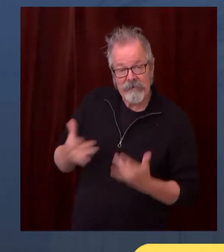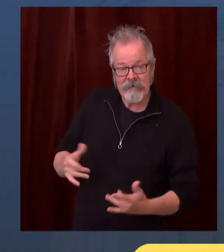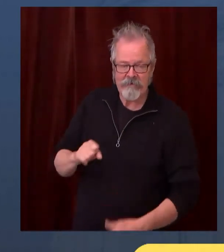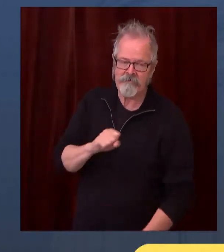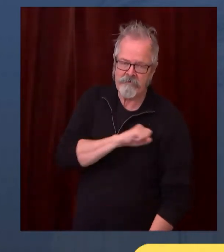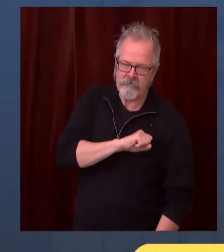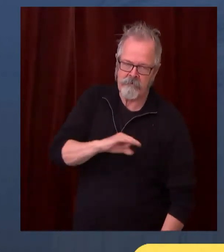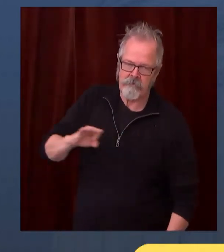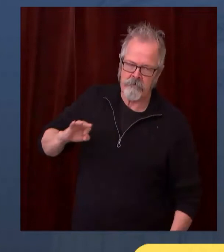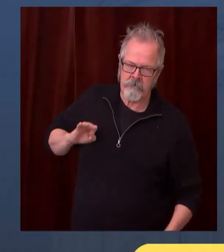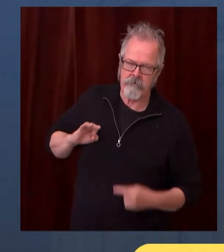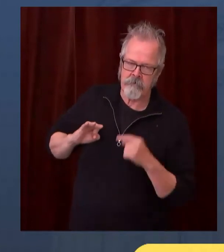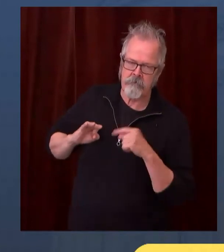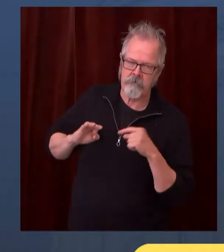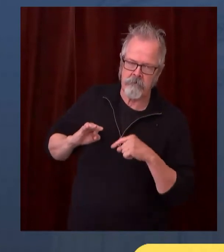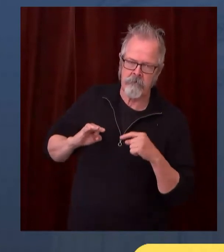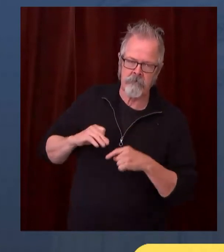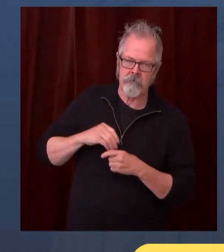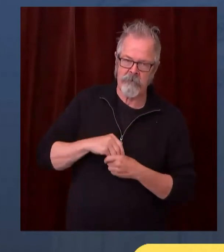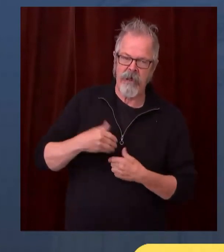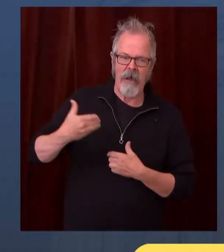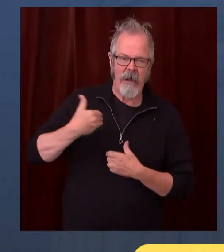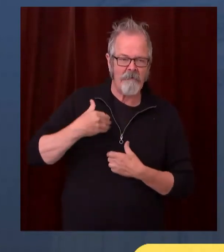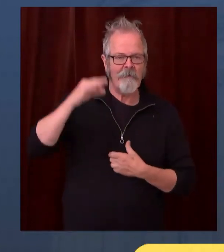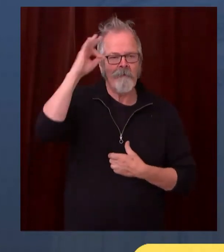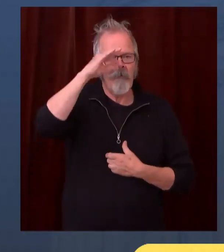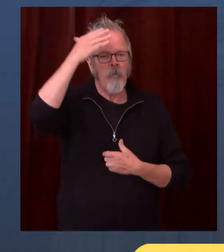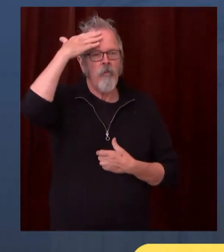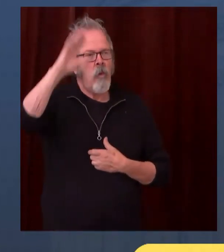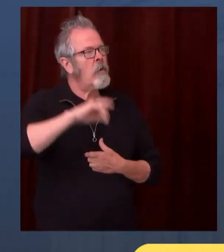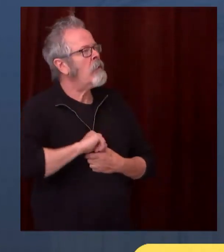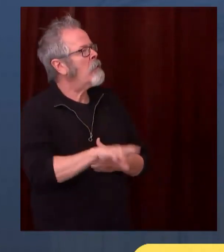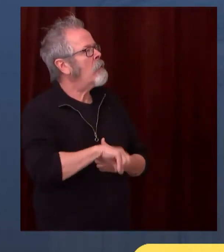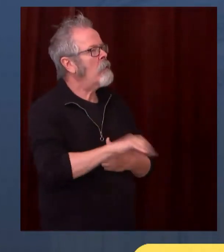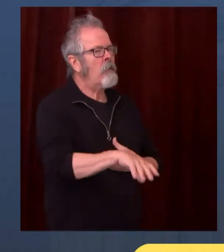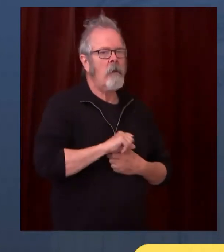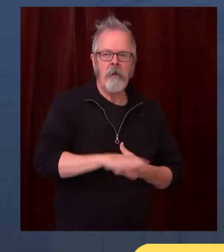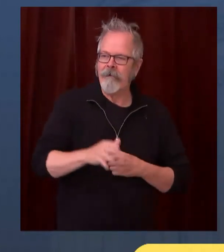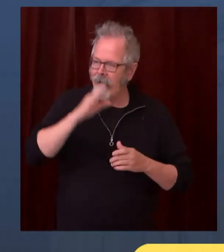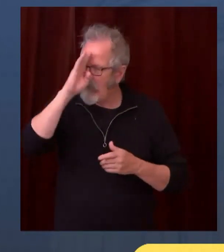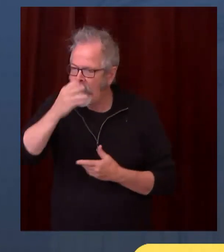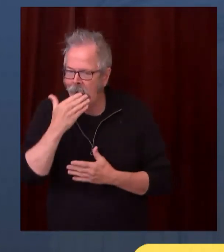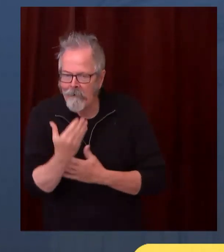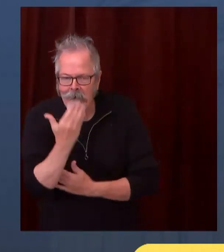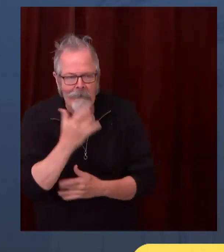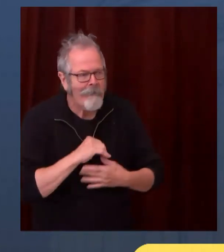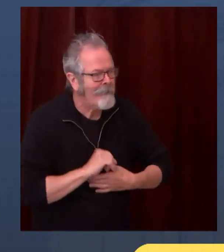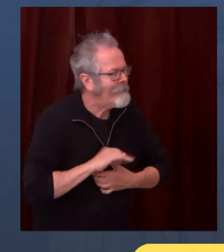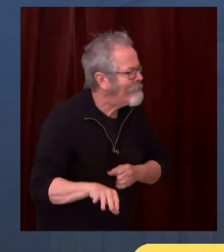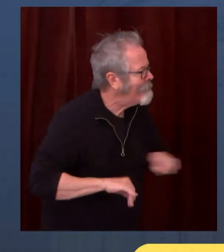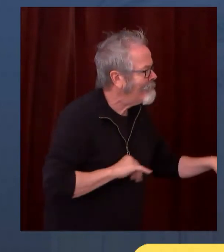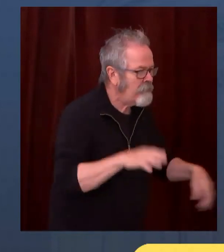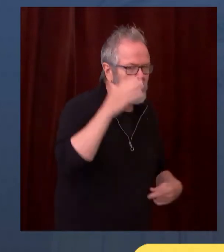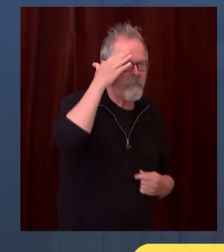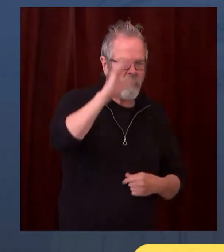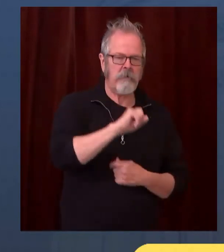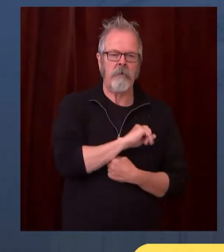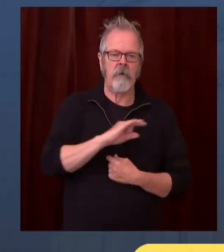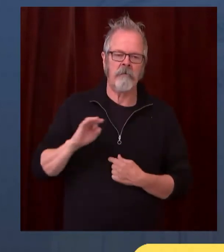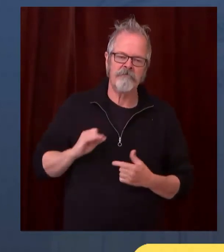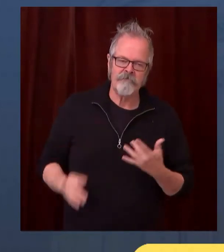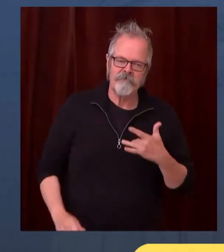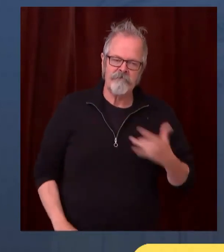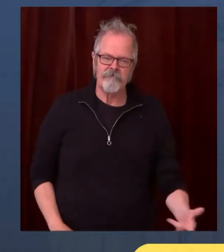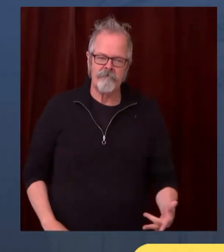before anybody even has symptoms. And that's why sort of when we look at community rates, the higher the rates are in the community, and we